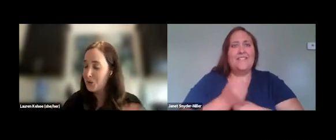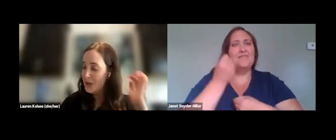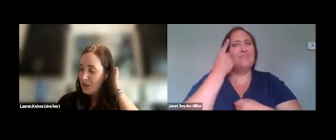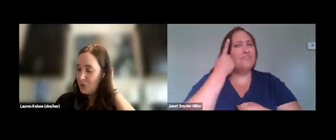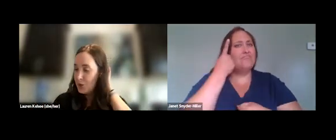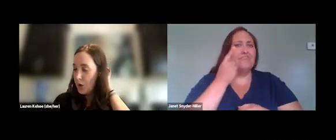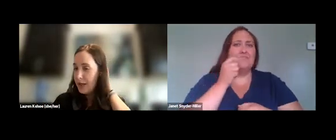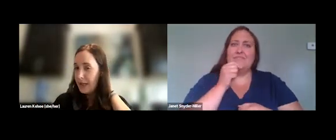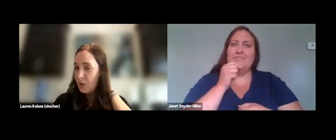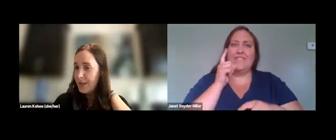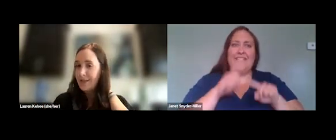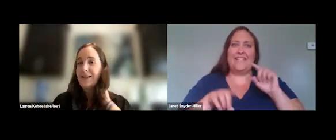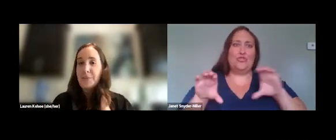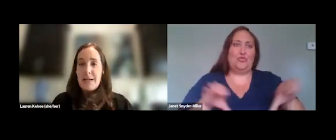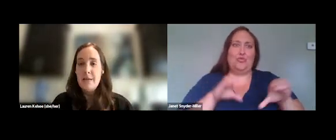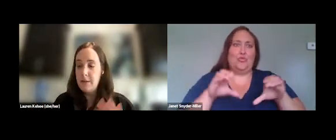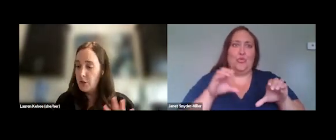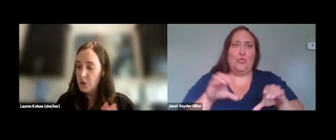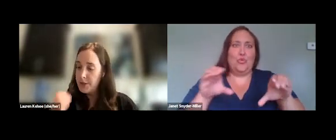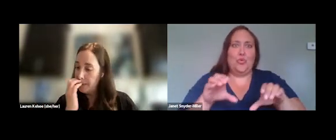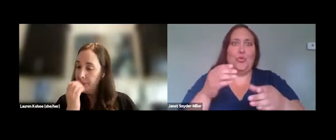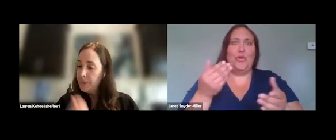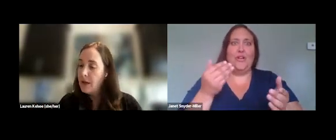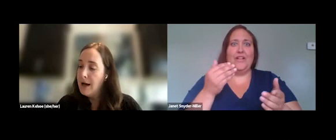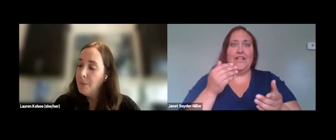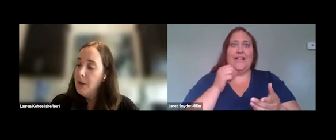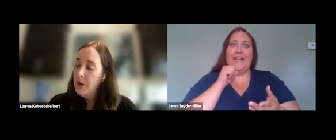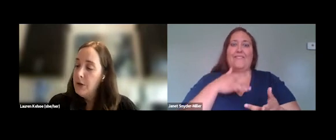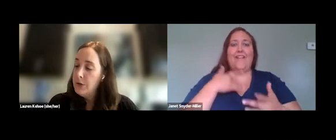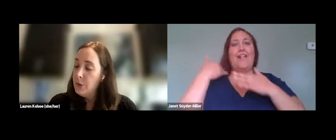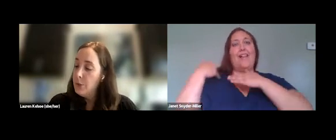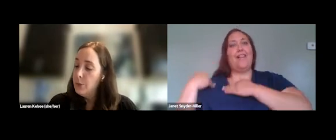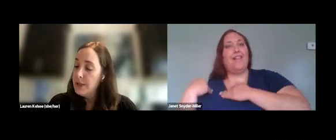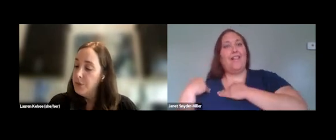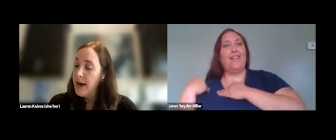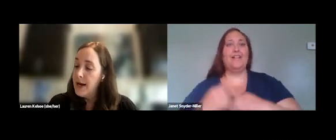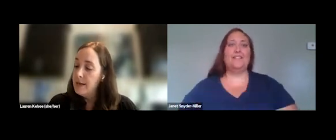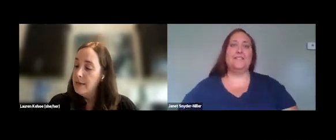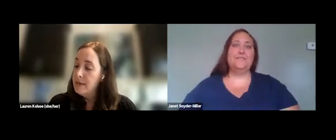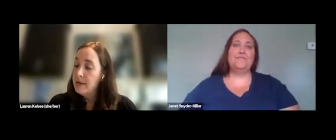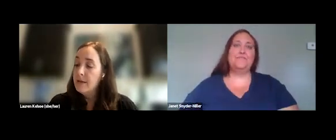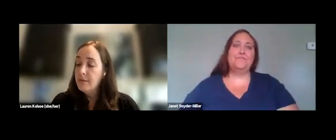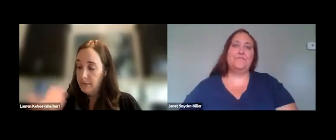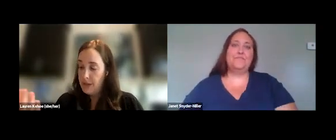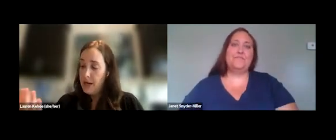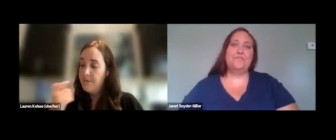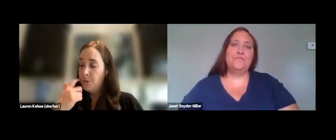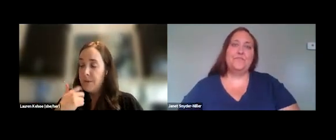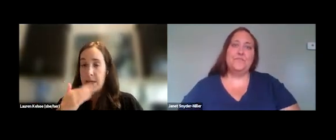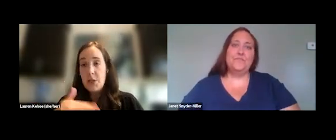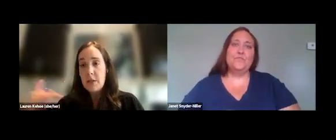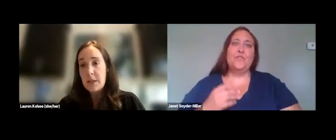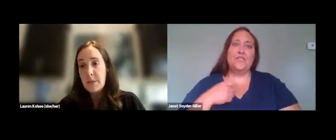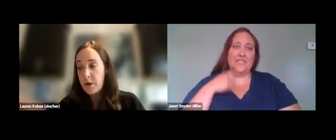actually do this work and that it wasn't going to be too daunting. So we did provide the LibGuide